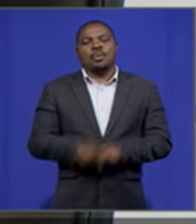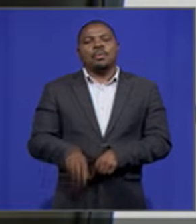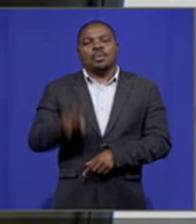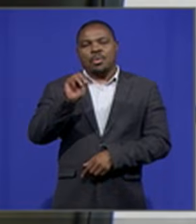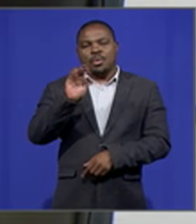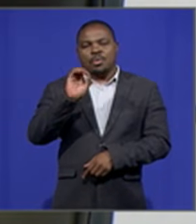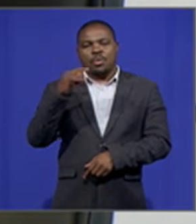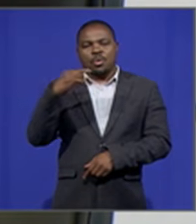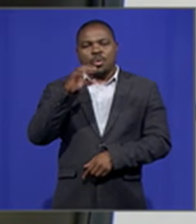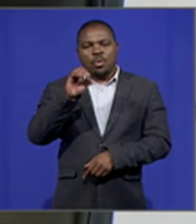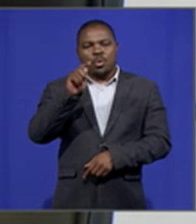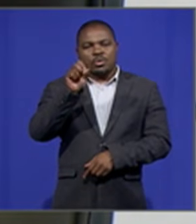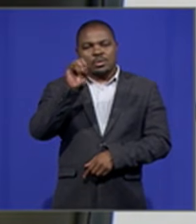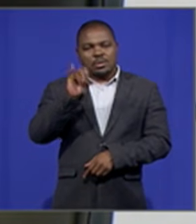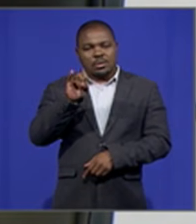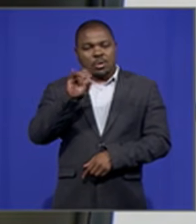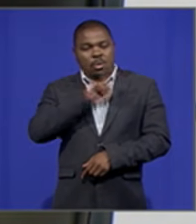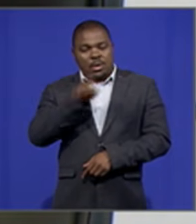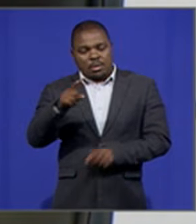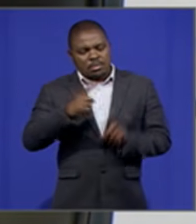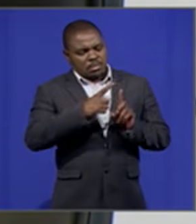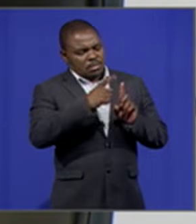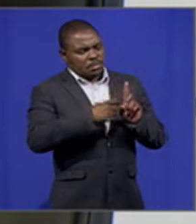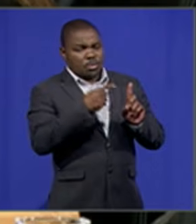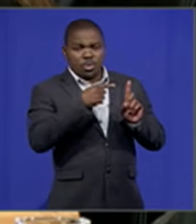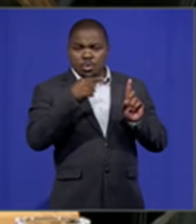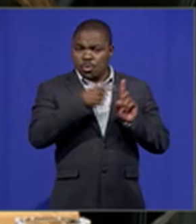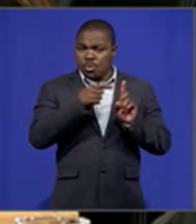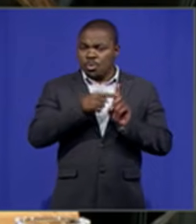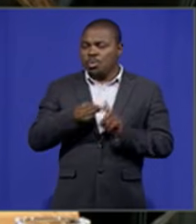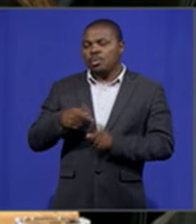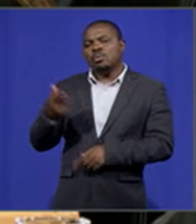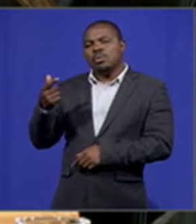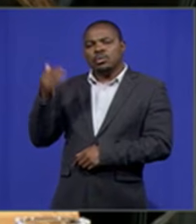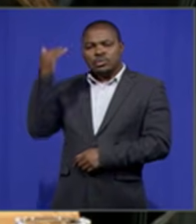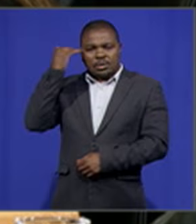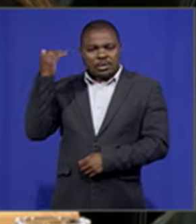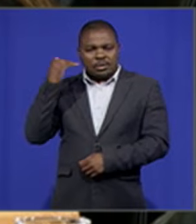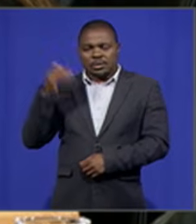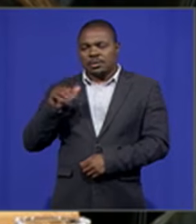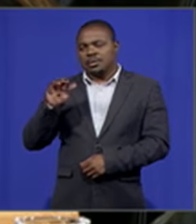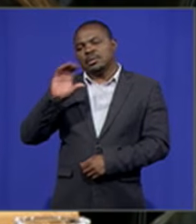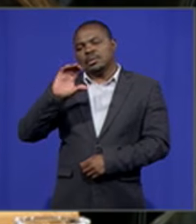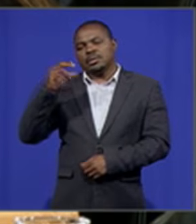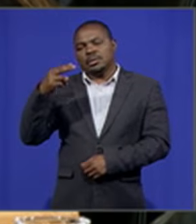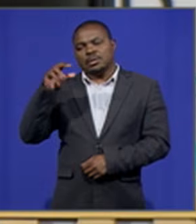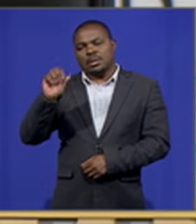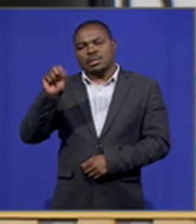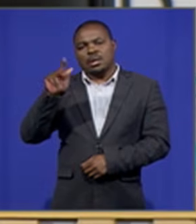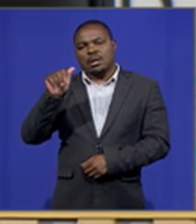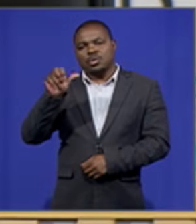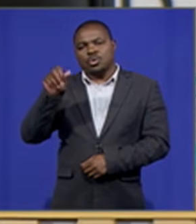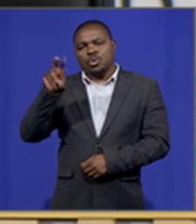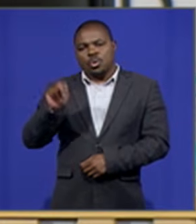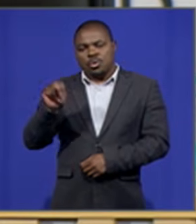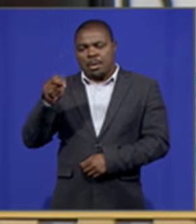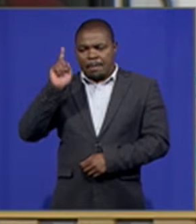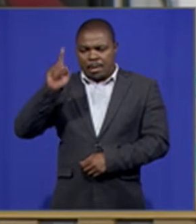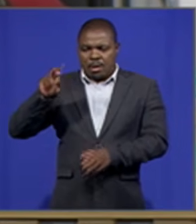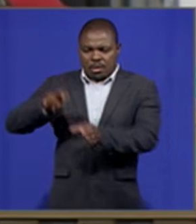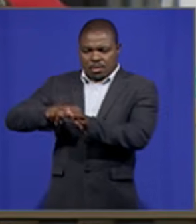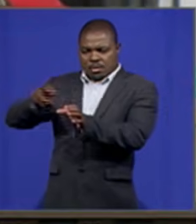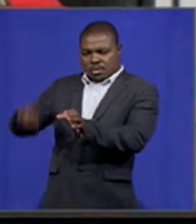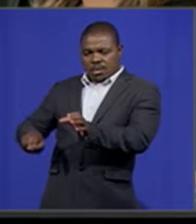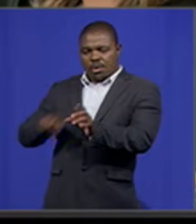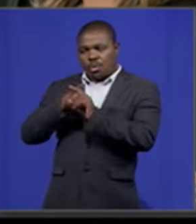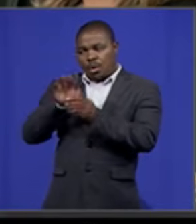ya ge a pharwa ka dipotšišo morago ga gore kgopelo ya gagwe ya gore moetapele wa bohlatse Advocate Matthew Charles Carlson a itekolle tshepedišong e thule